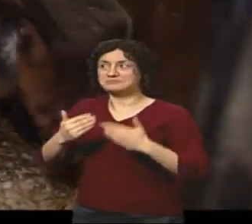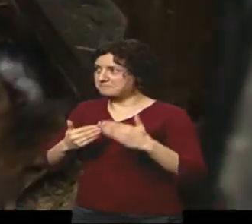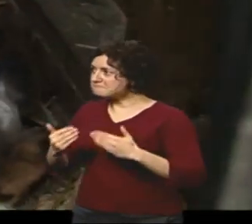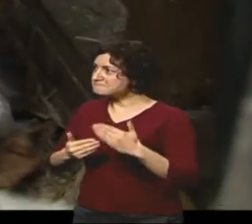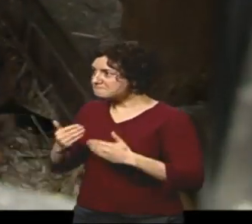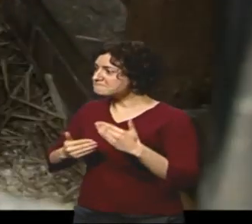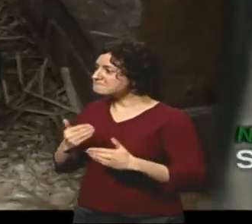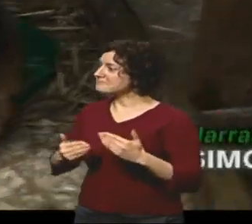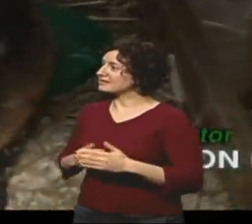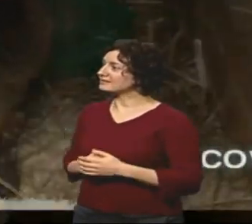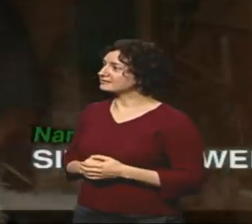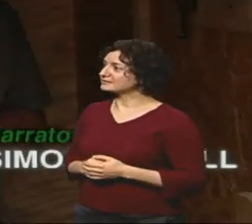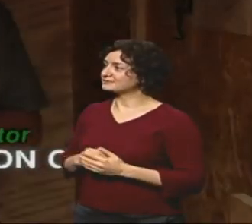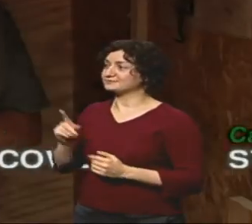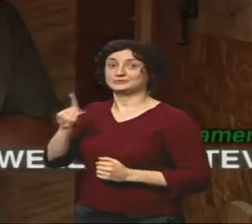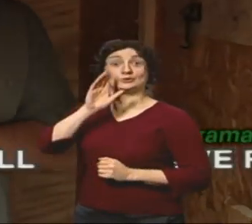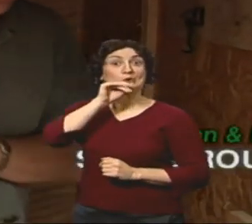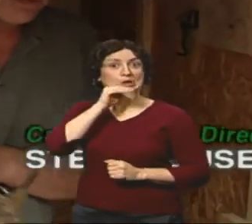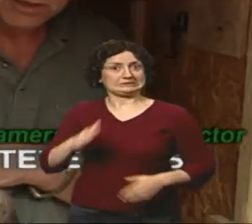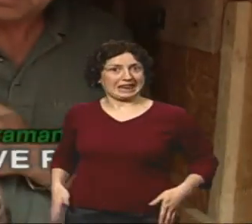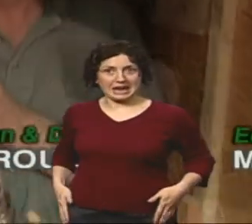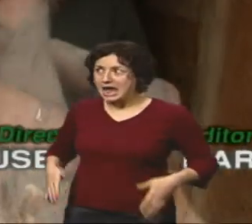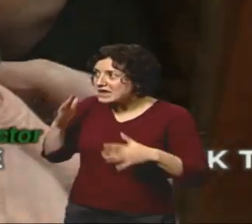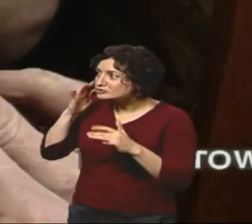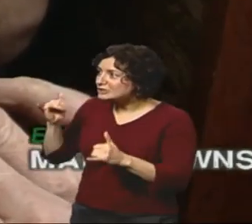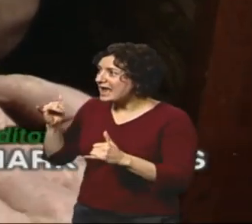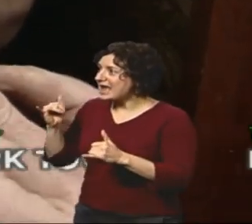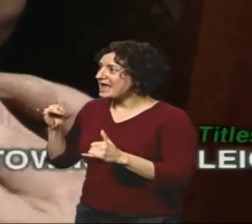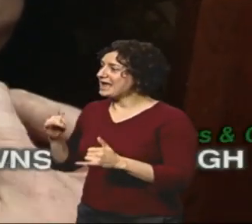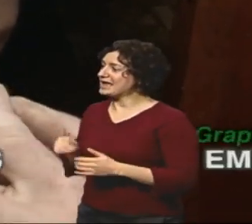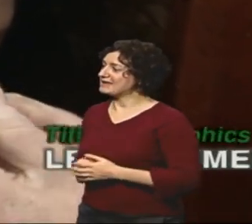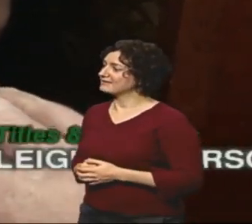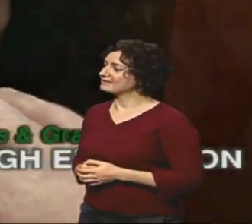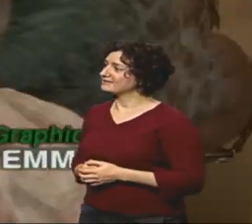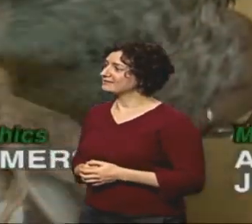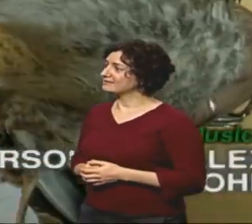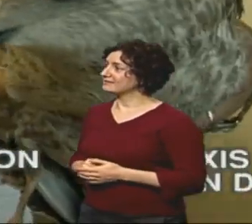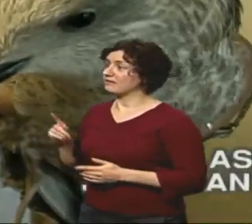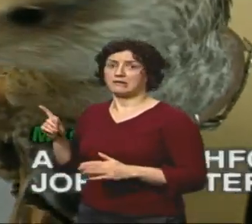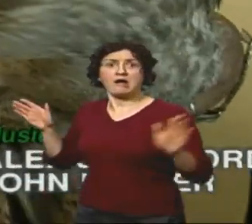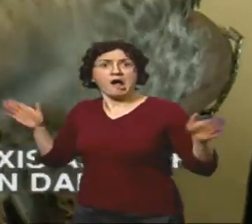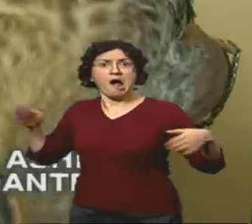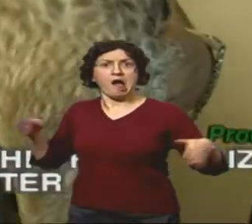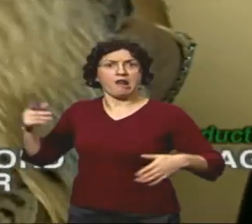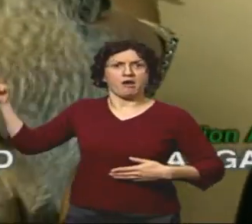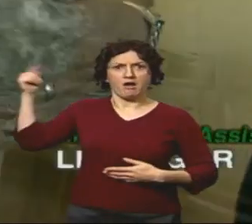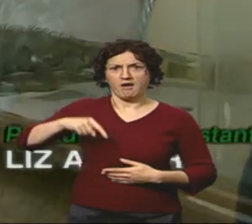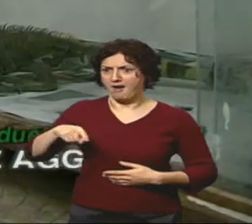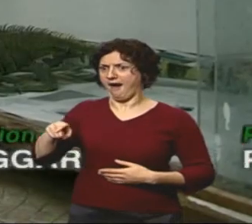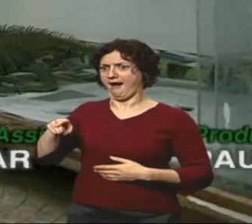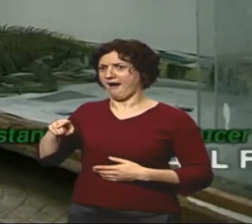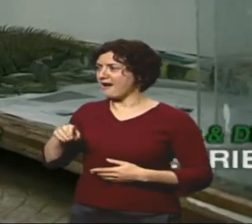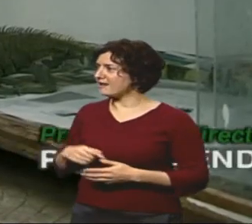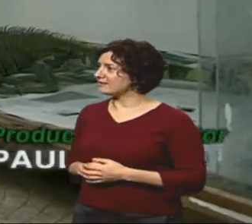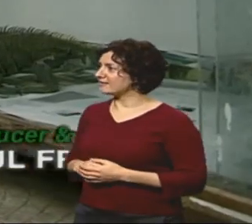abscess is making good progress, and the goose who had fishing line through its leg is examined. A herring gull is brought in, and